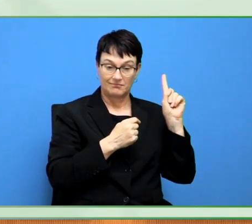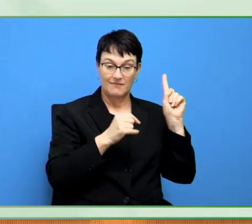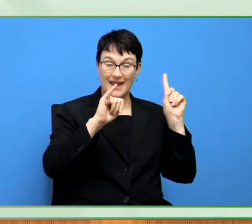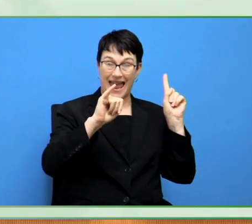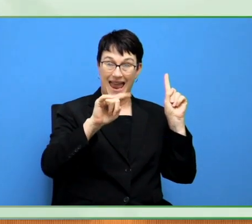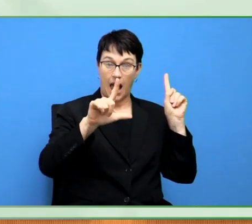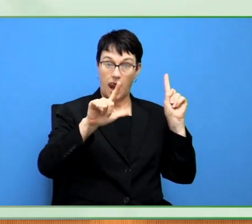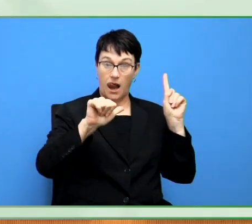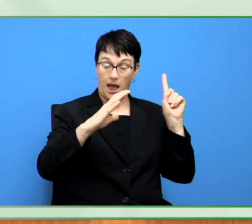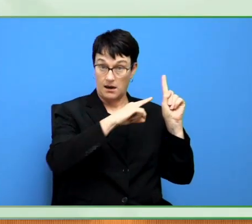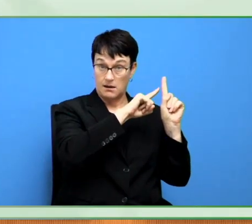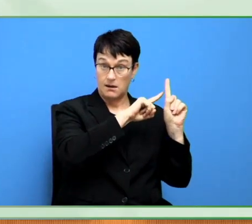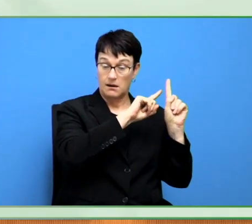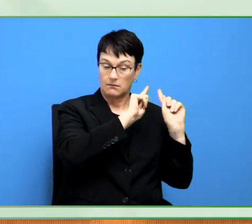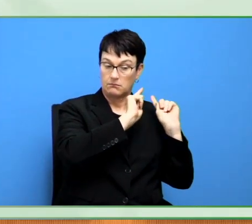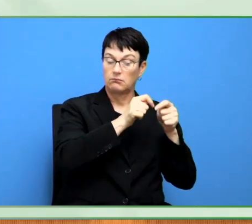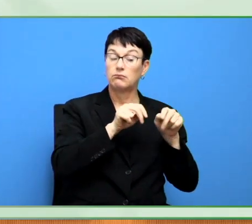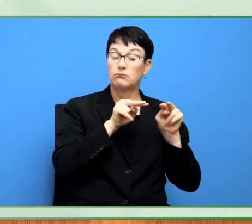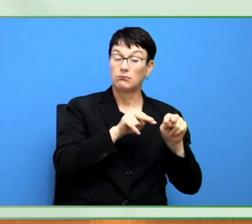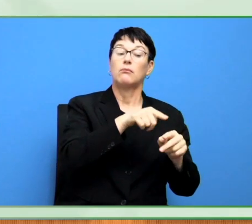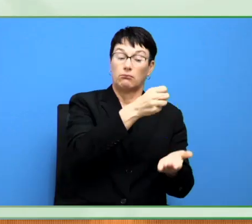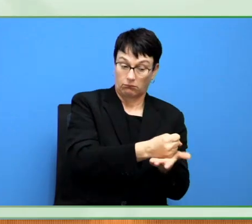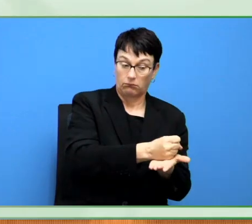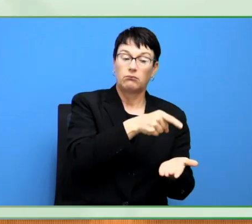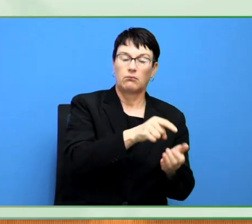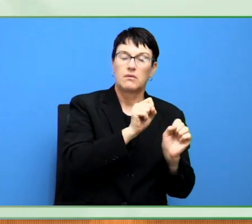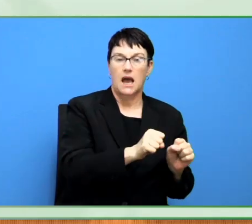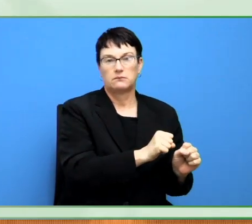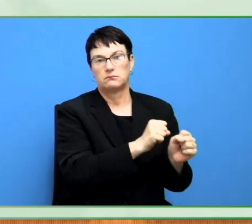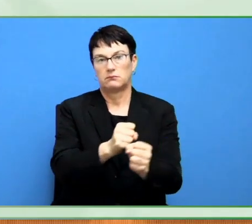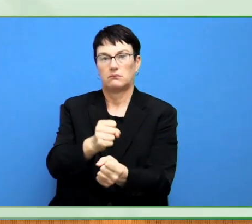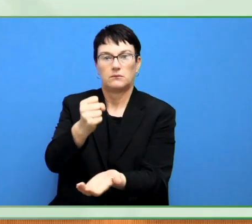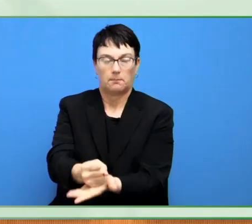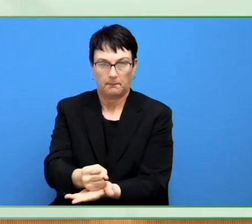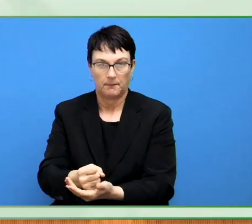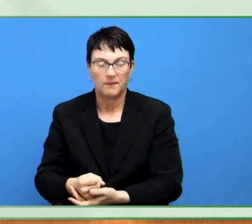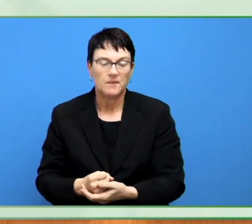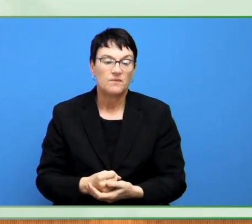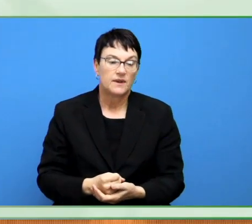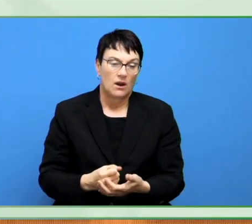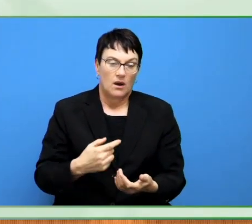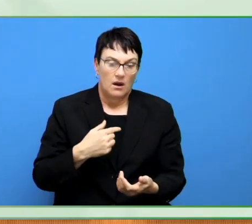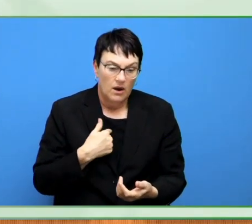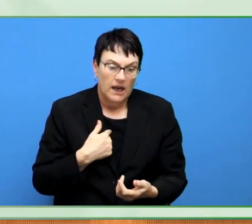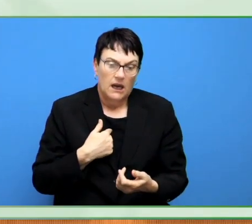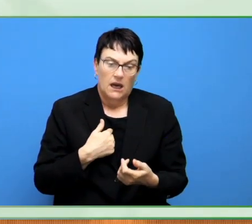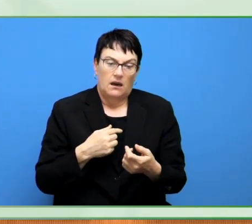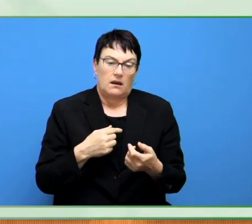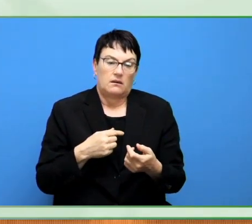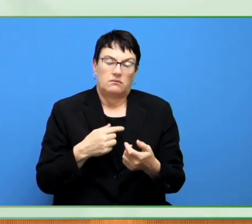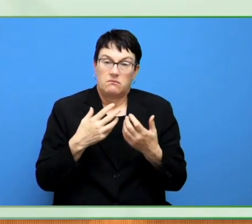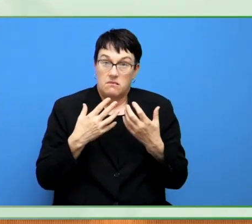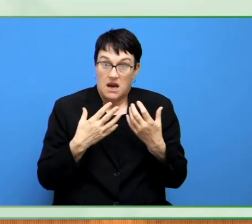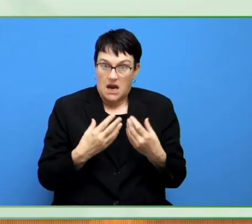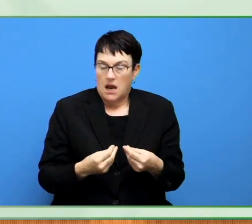in the middle, and we do the repository, make the repository of all the standards